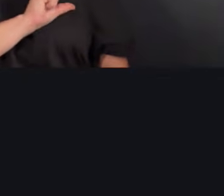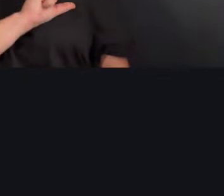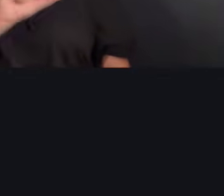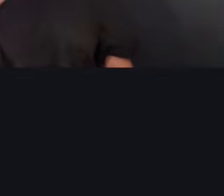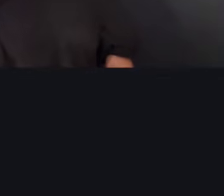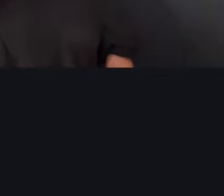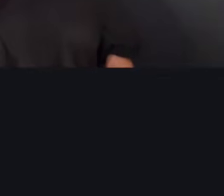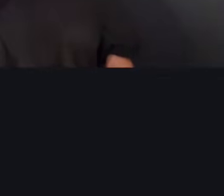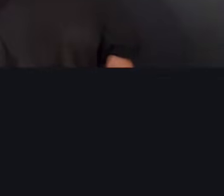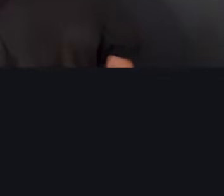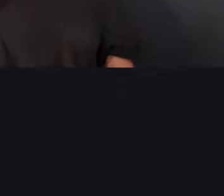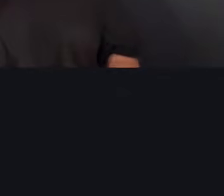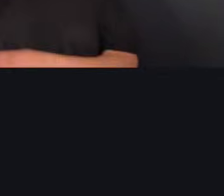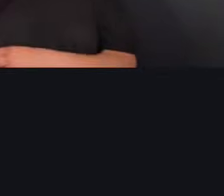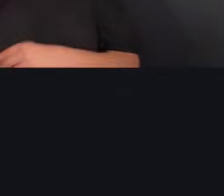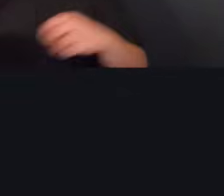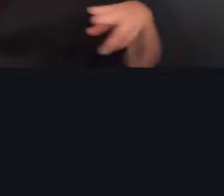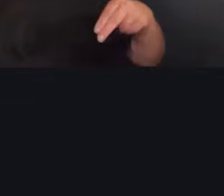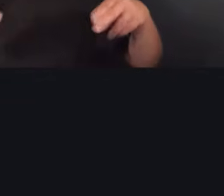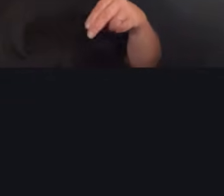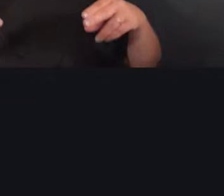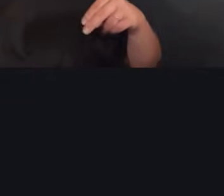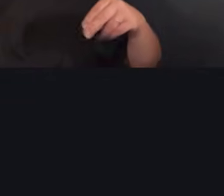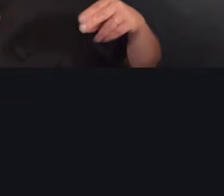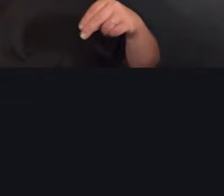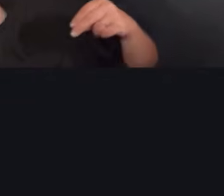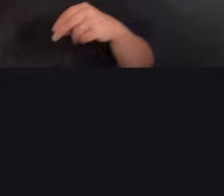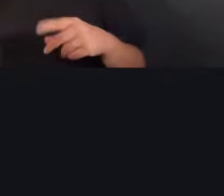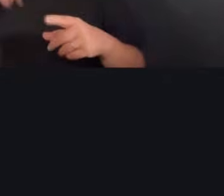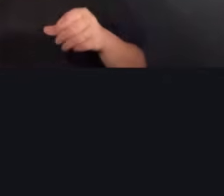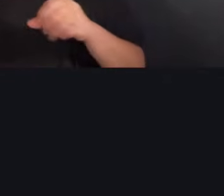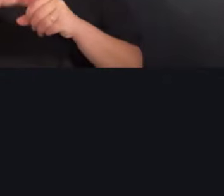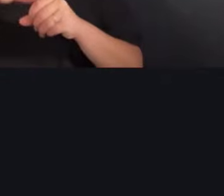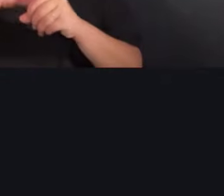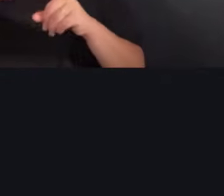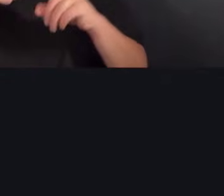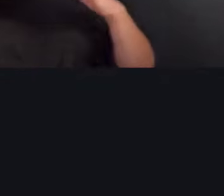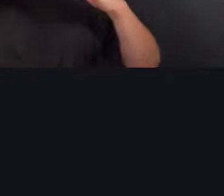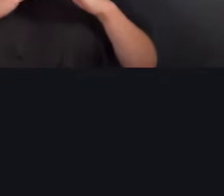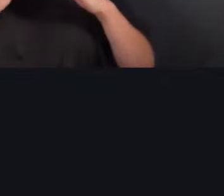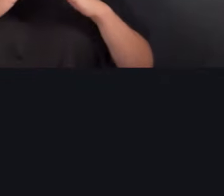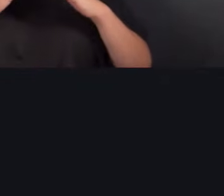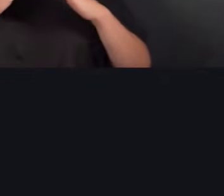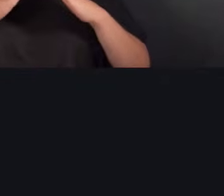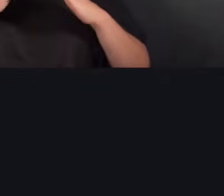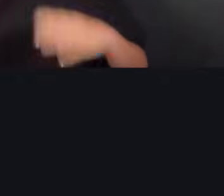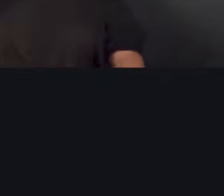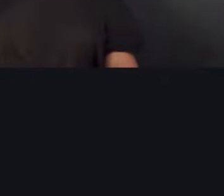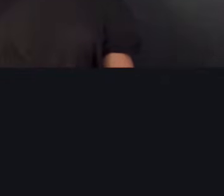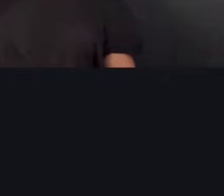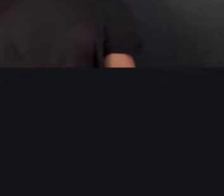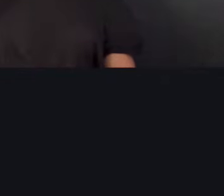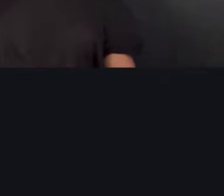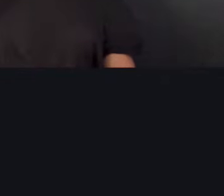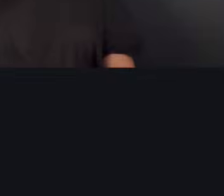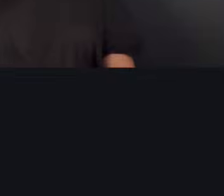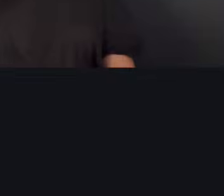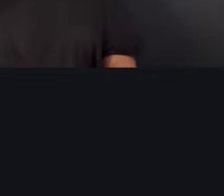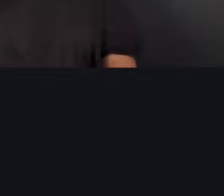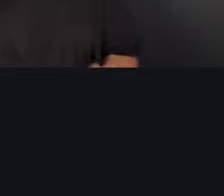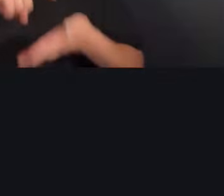U.S. Navy and was nominated by the town of Cheverly in recognition of his service to our country and